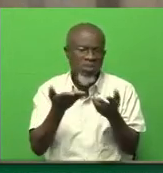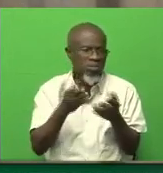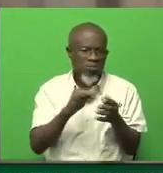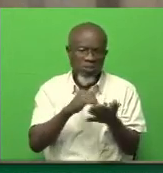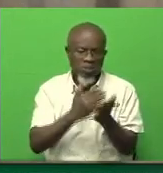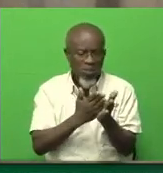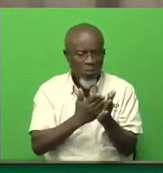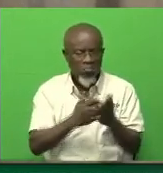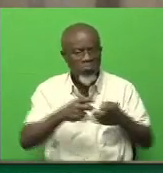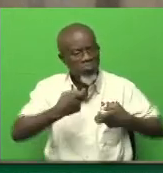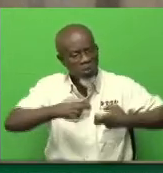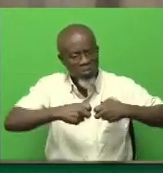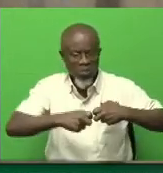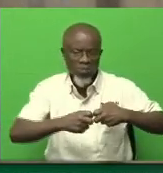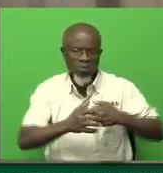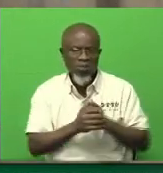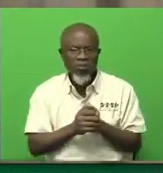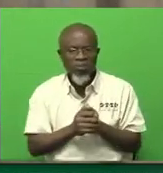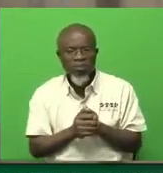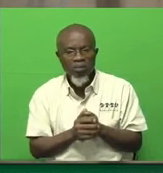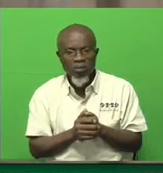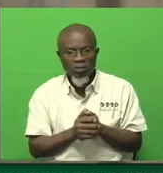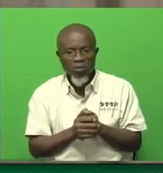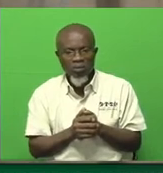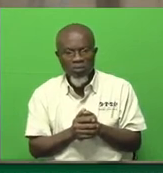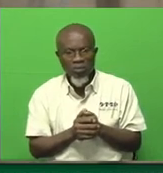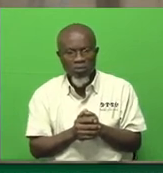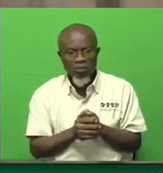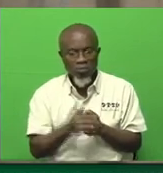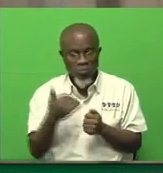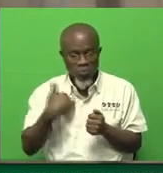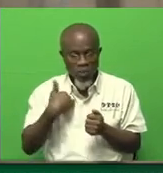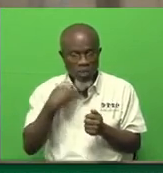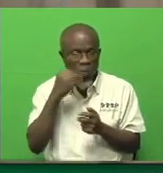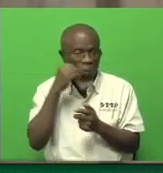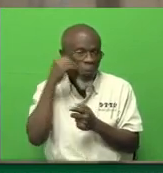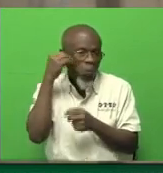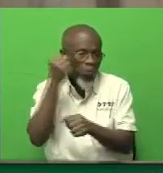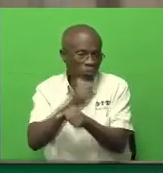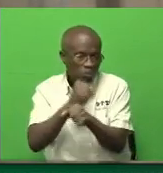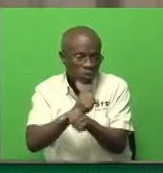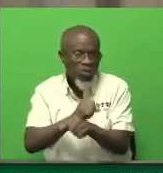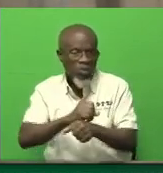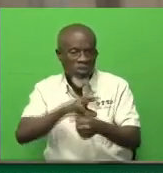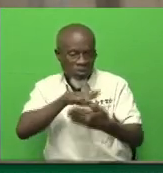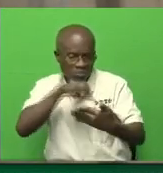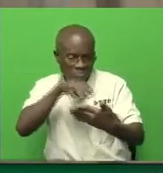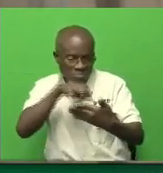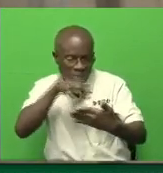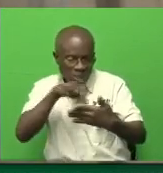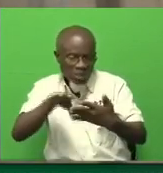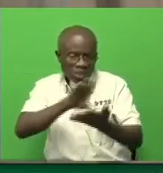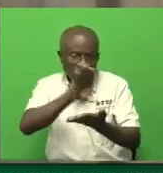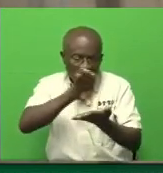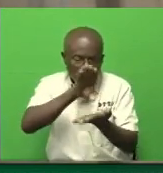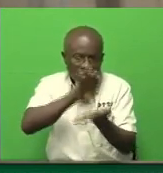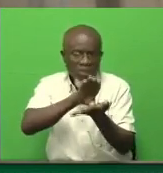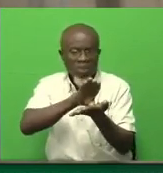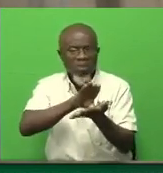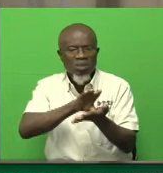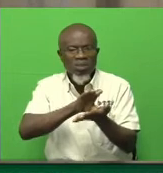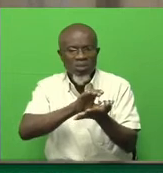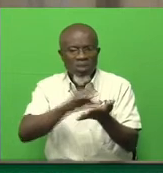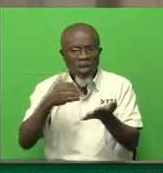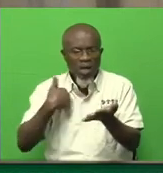with a universal after school and homework study centers utilizing a dialer teacher program setting up a toll-free